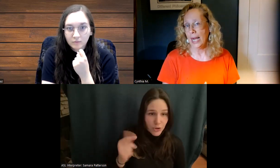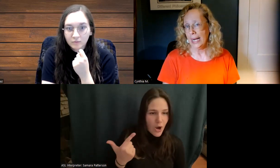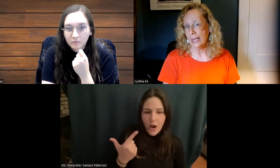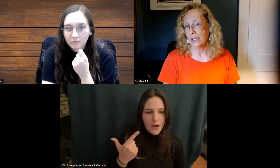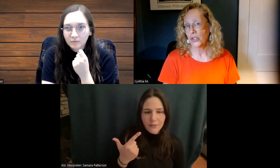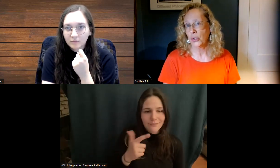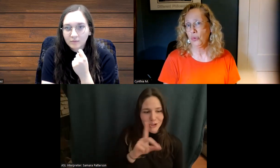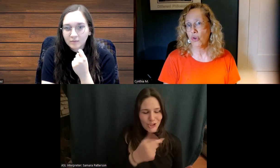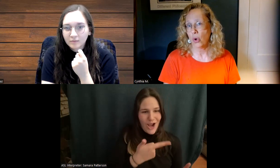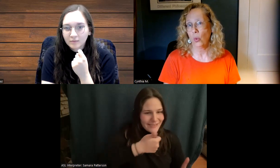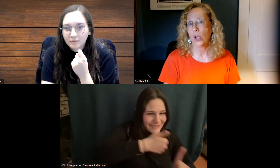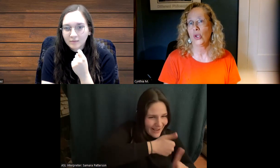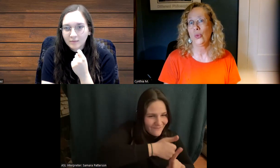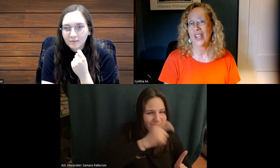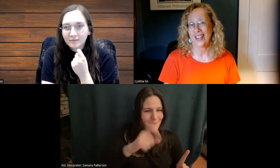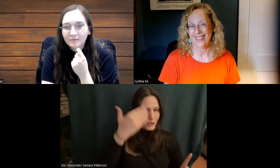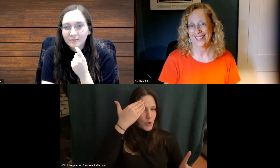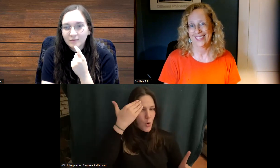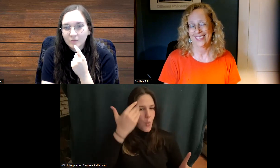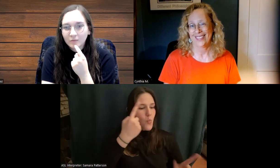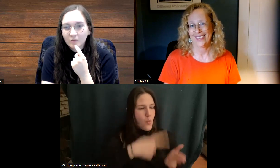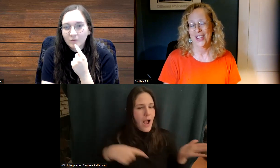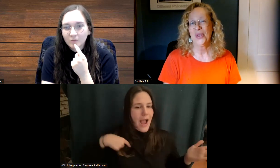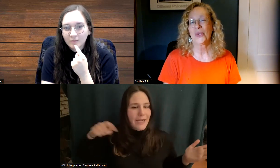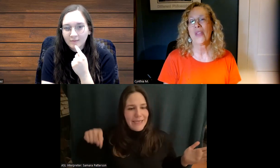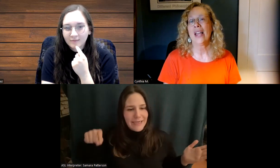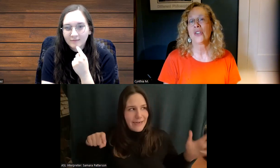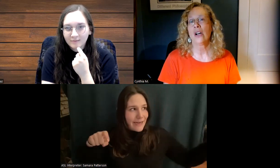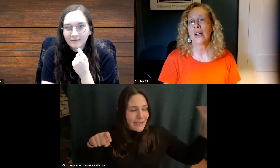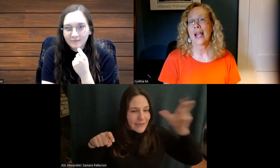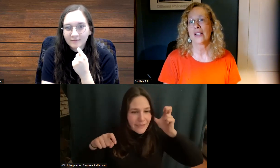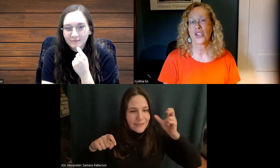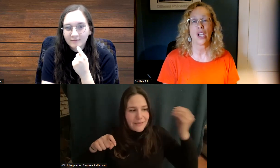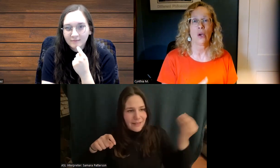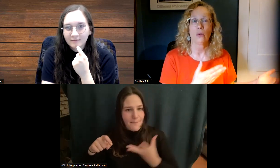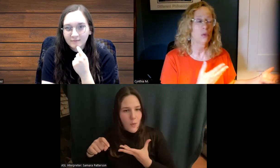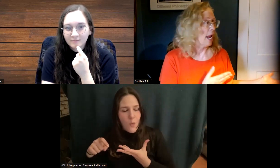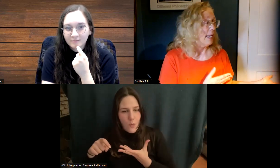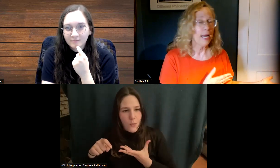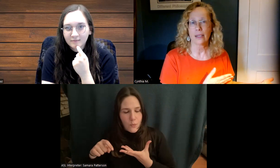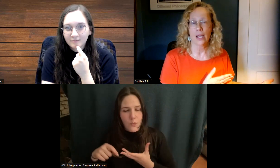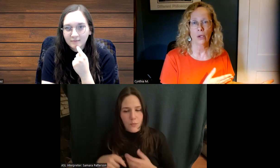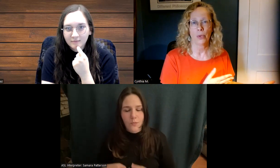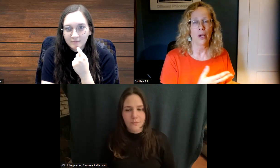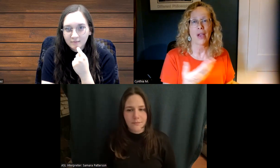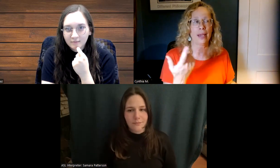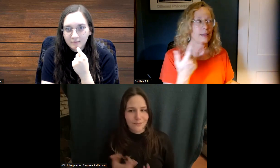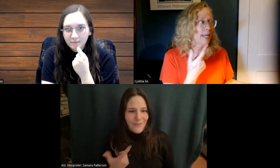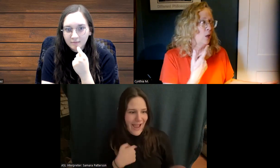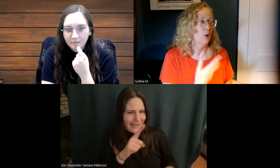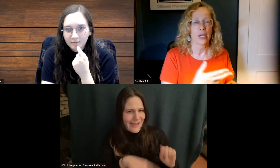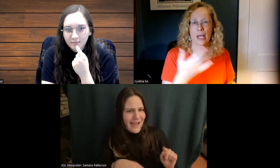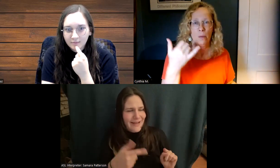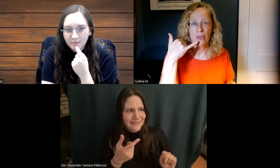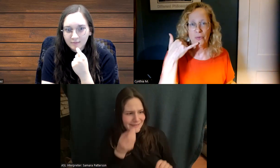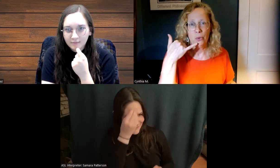dog has to know what you need. So that dog has to know, I can't tell her, if I can